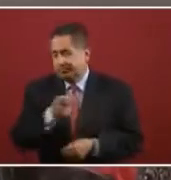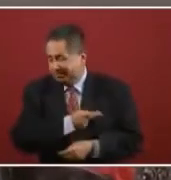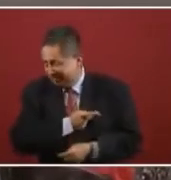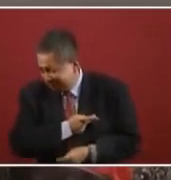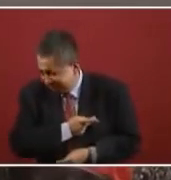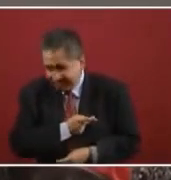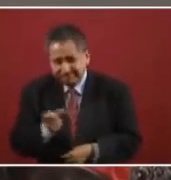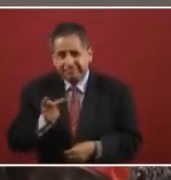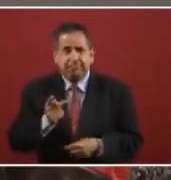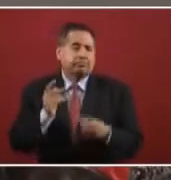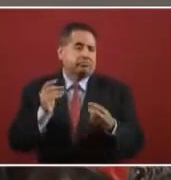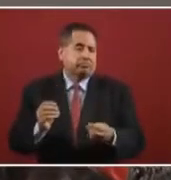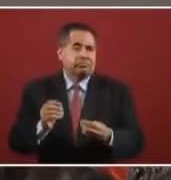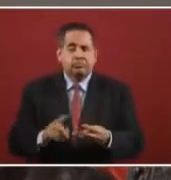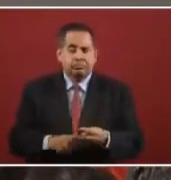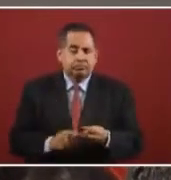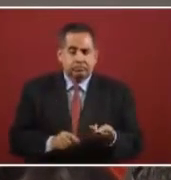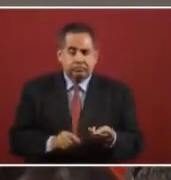because they're poor,